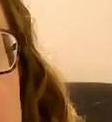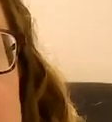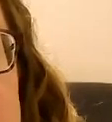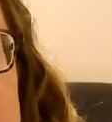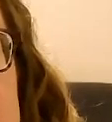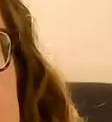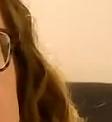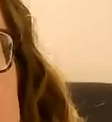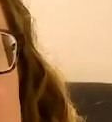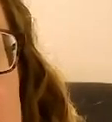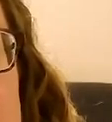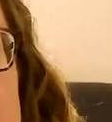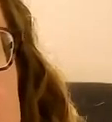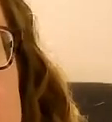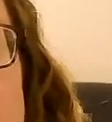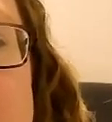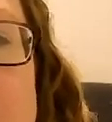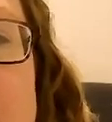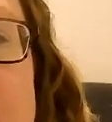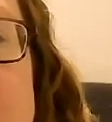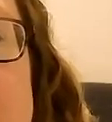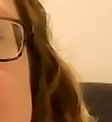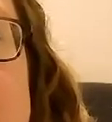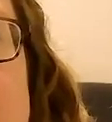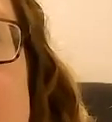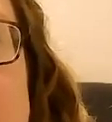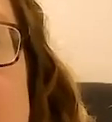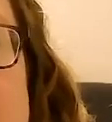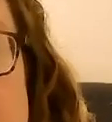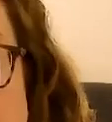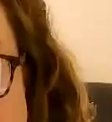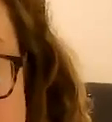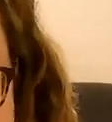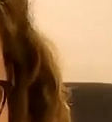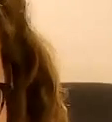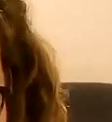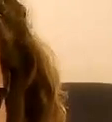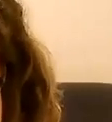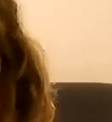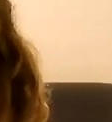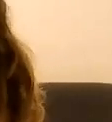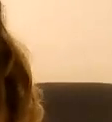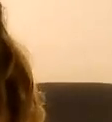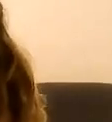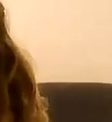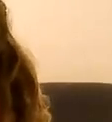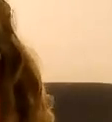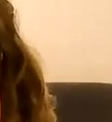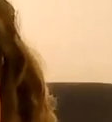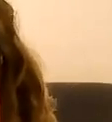and nurses. We have also tried as part of our outreach work to make